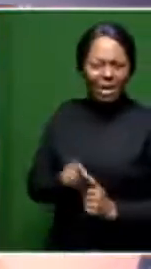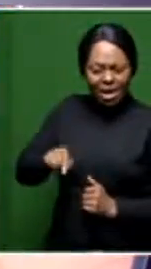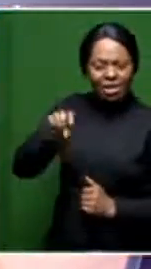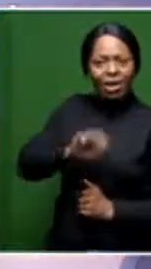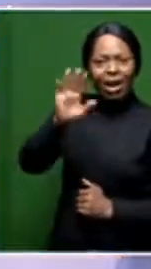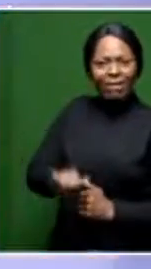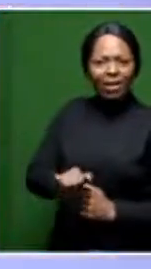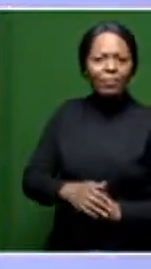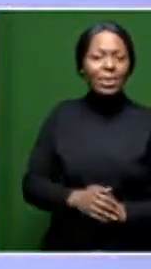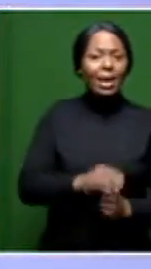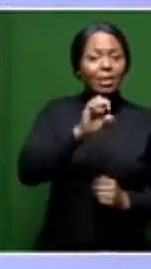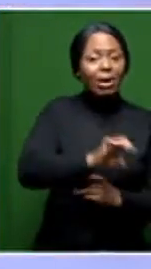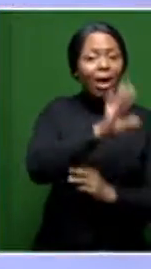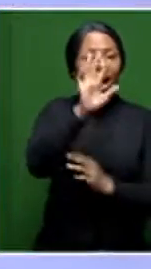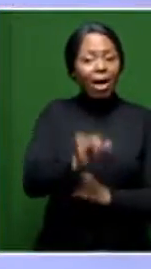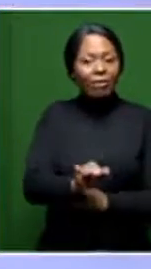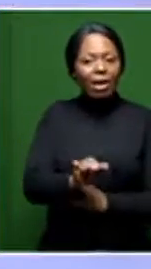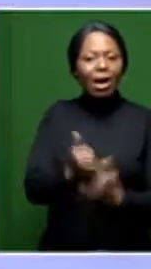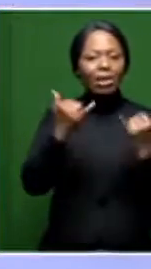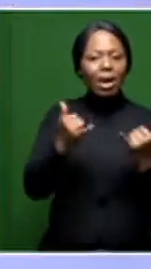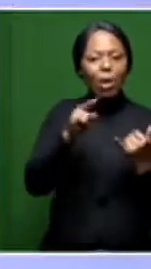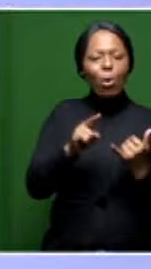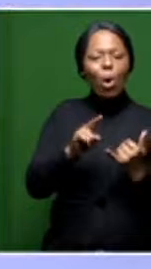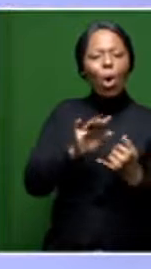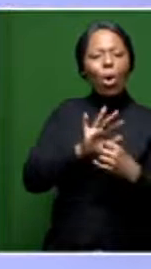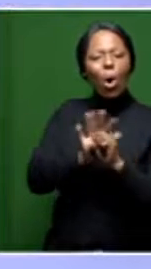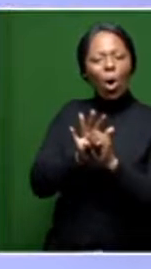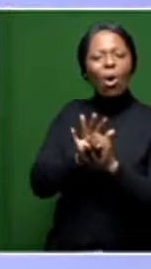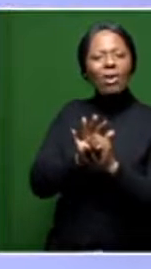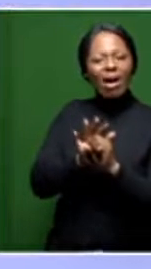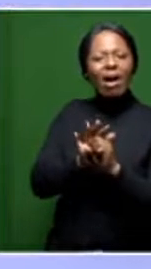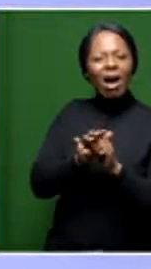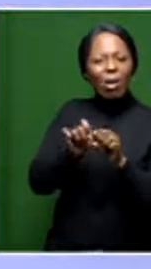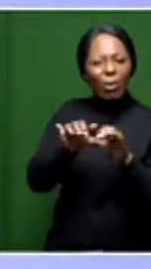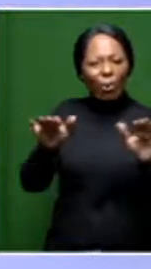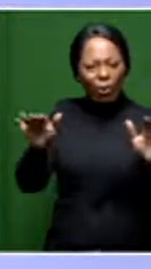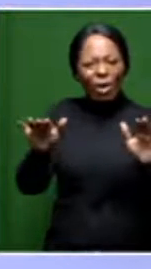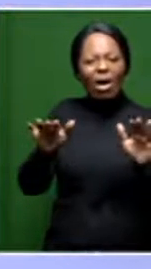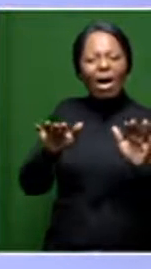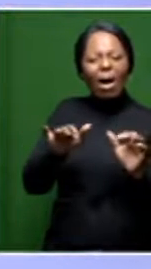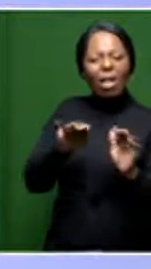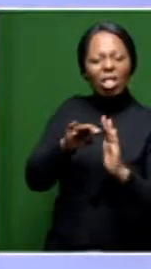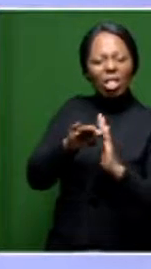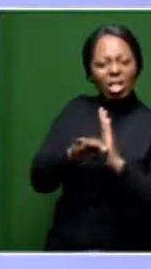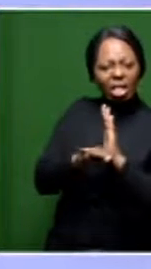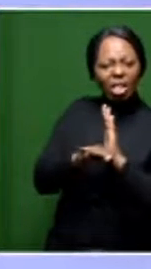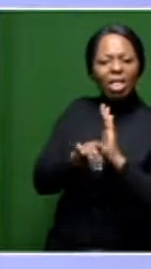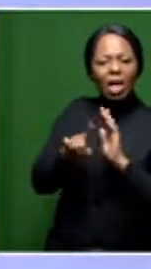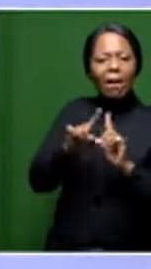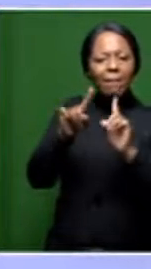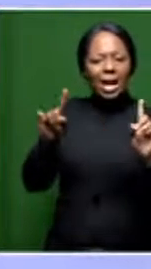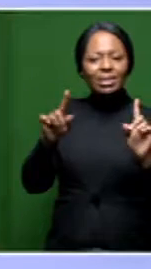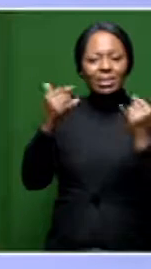consistently been on the rise. During COVID, it did dip down a little bit due to the lockdowns, but now an increase in